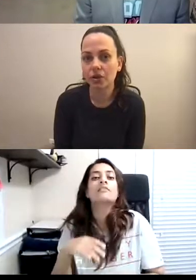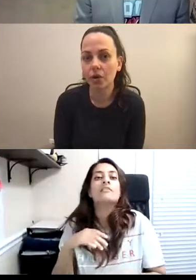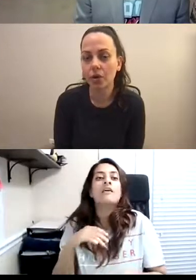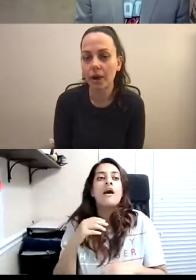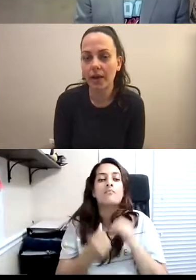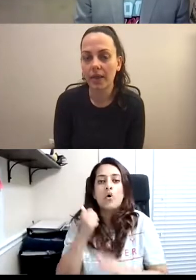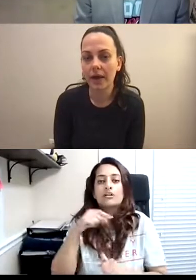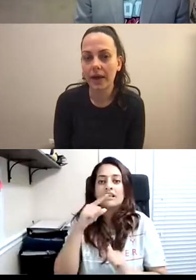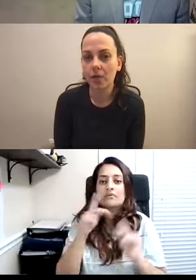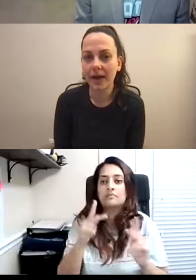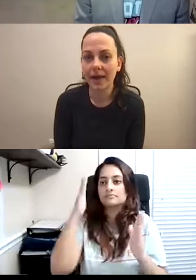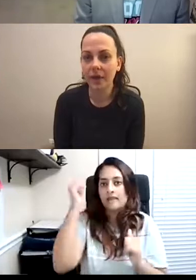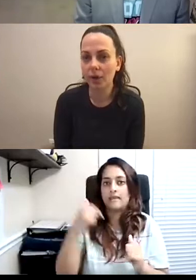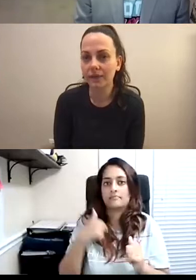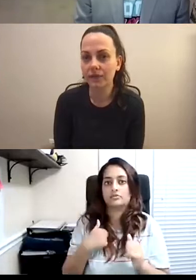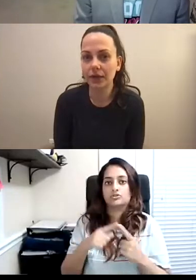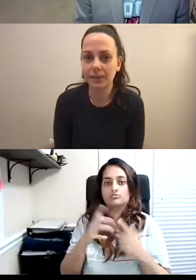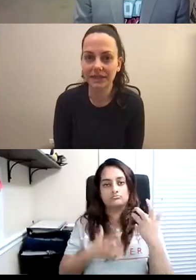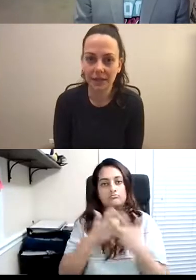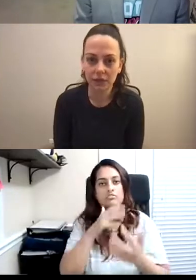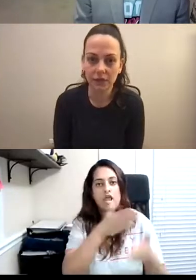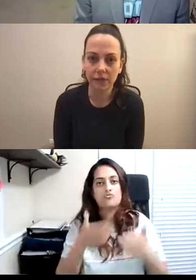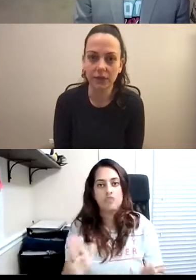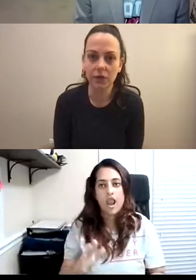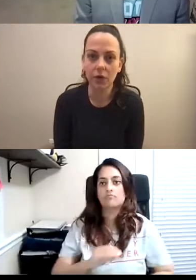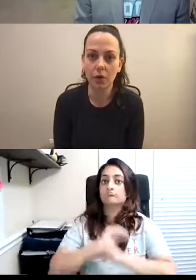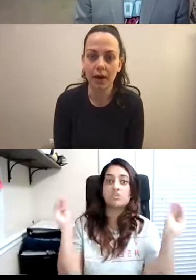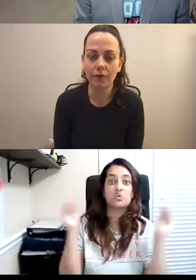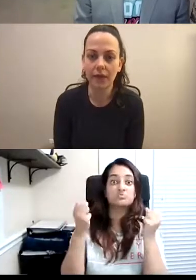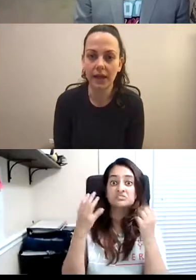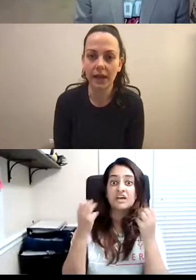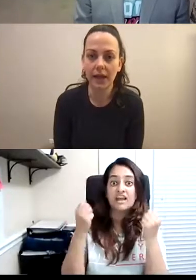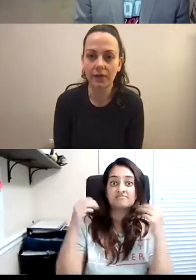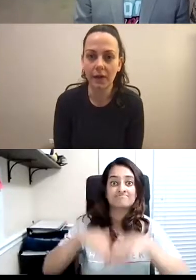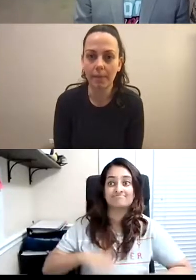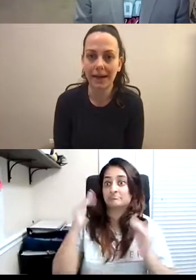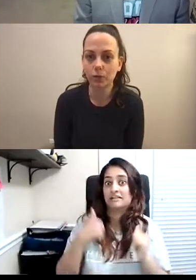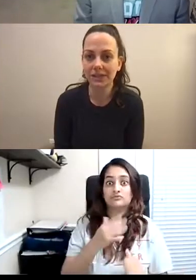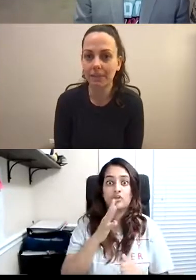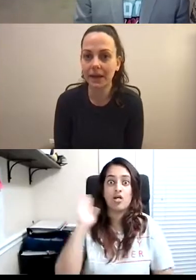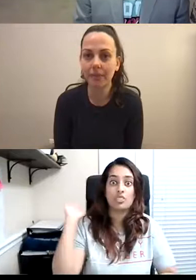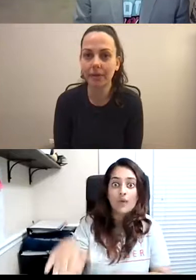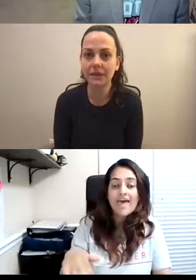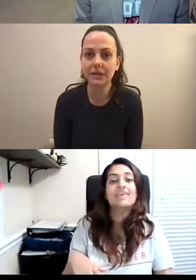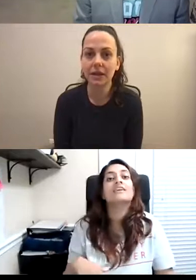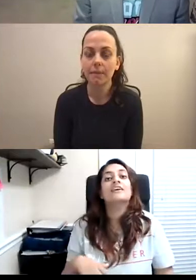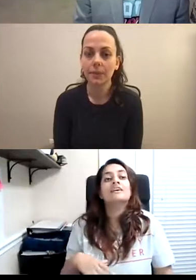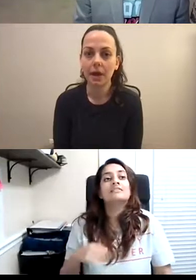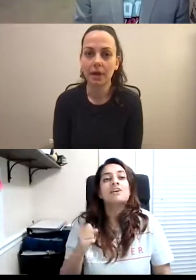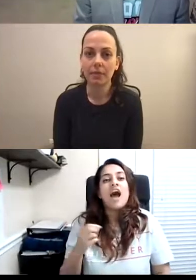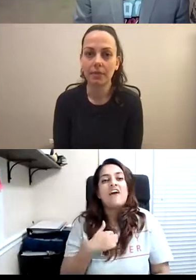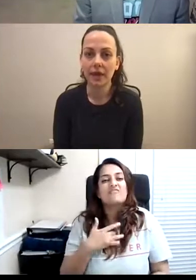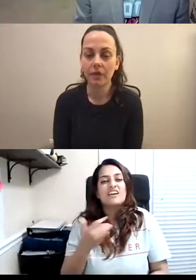And so they don't have different expectations of me. So I feel like if I don't match with somebody because